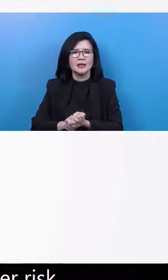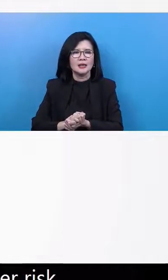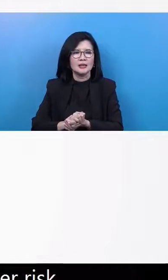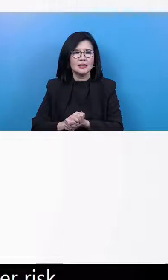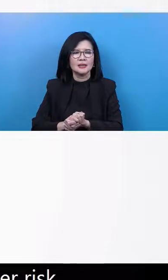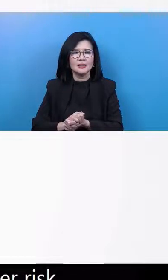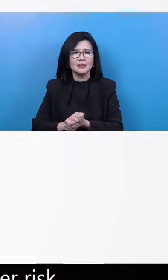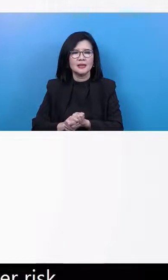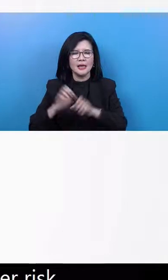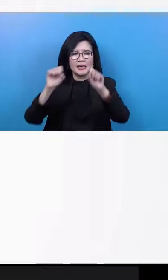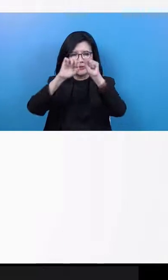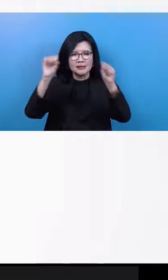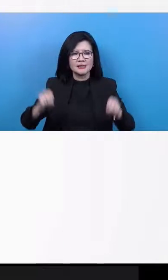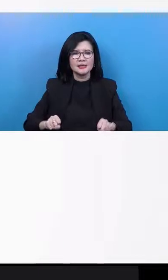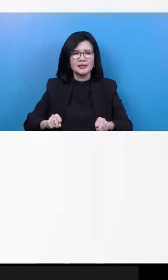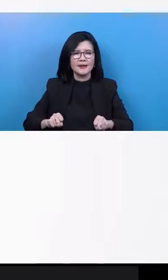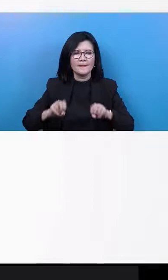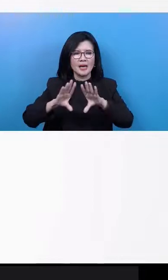and Heads of State in SICA.